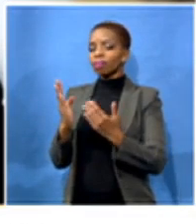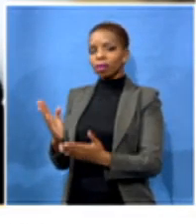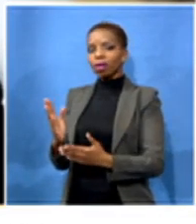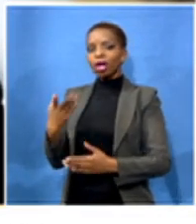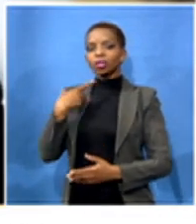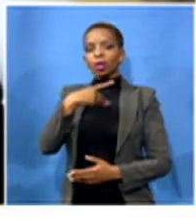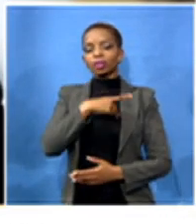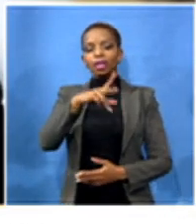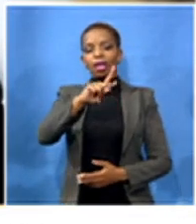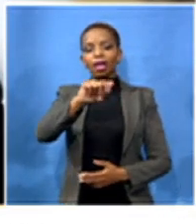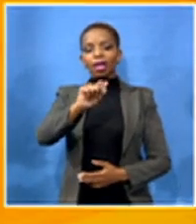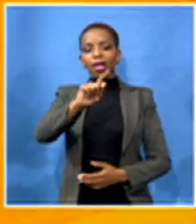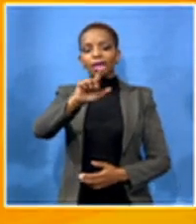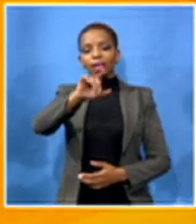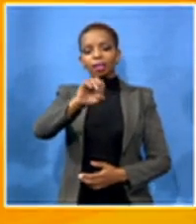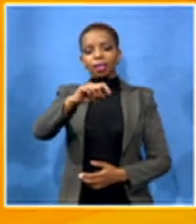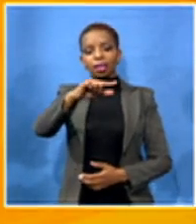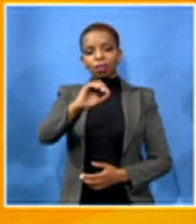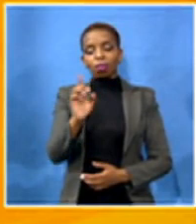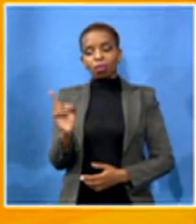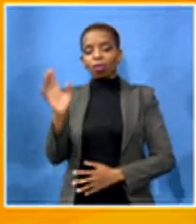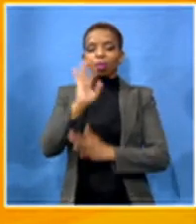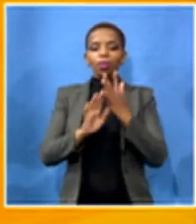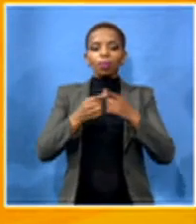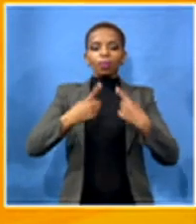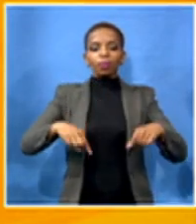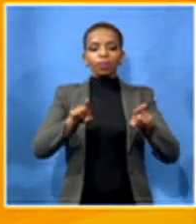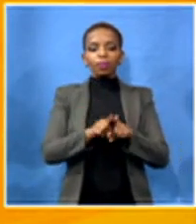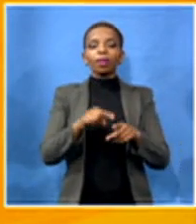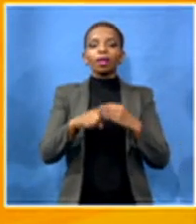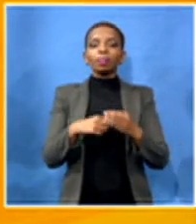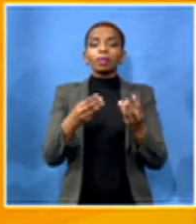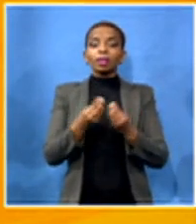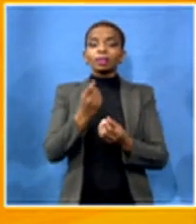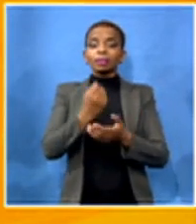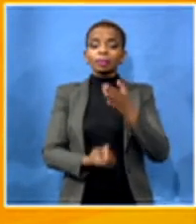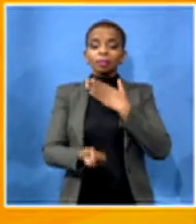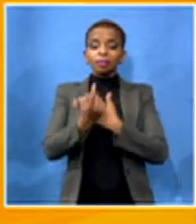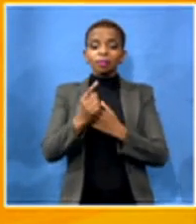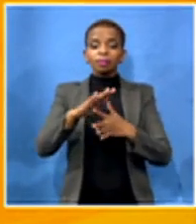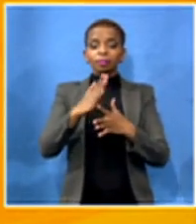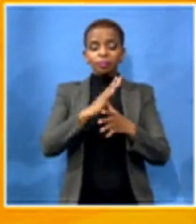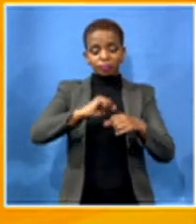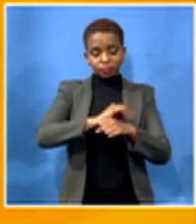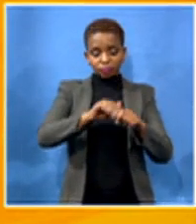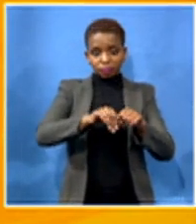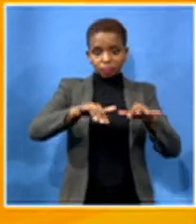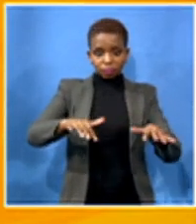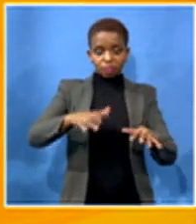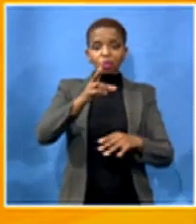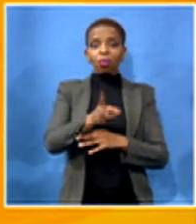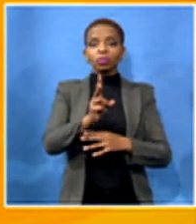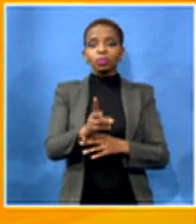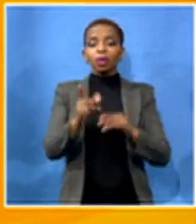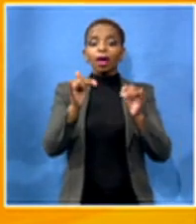Healthcare Funders, talking to us about a shift brought about by COVID-19 in the healthcare sector, but also what medical aid companies are